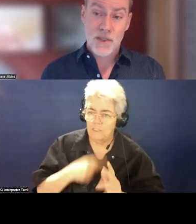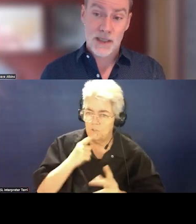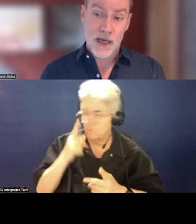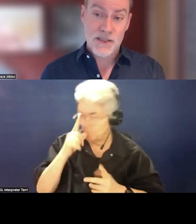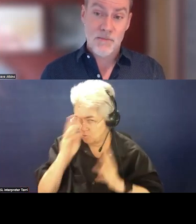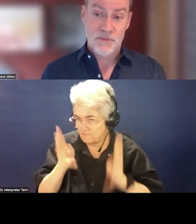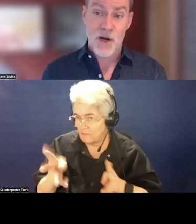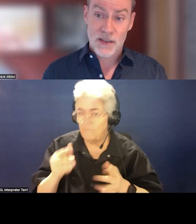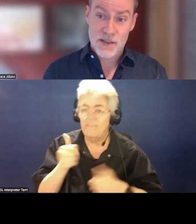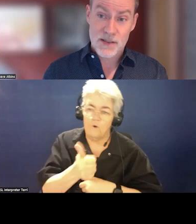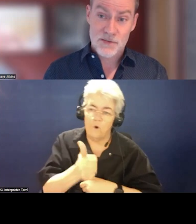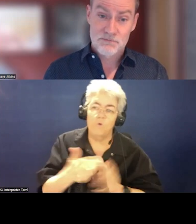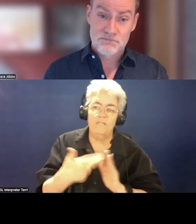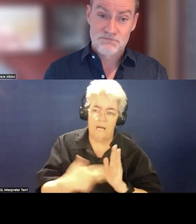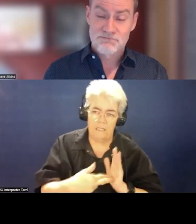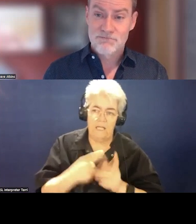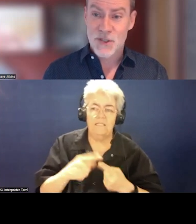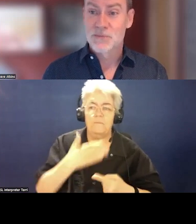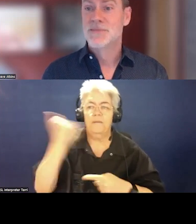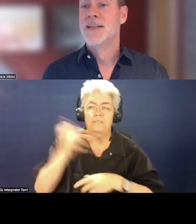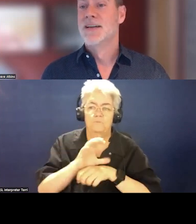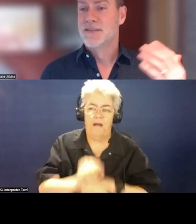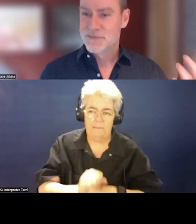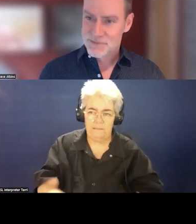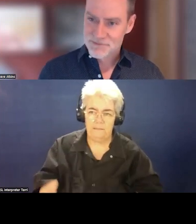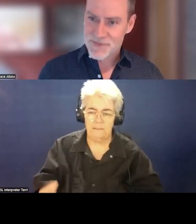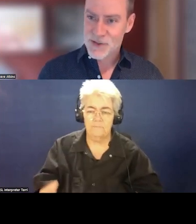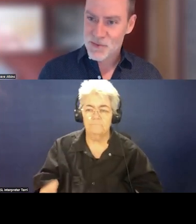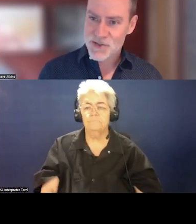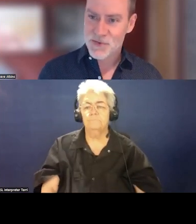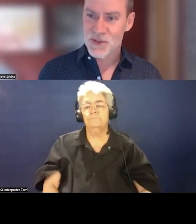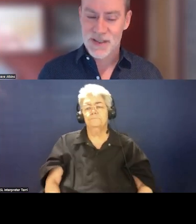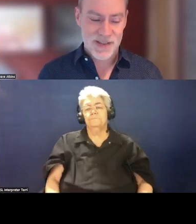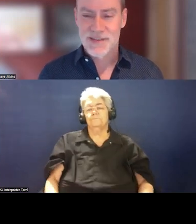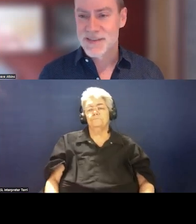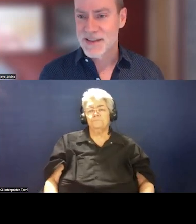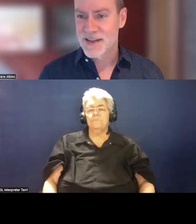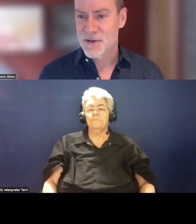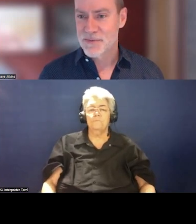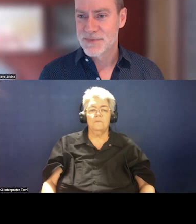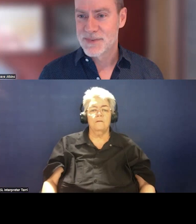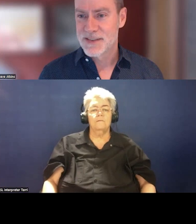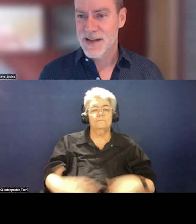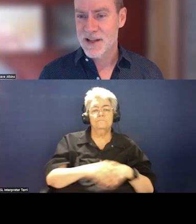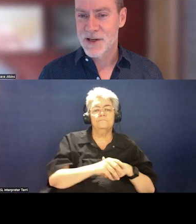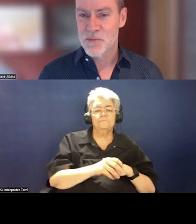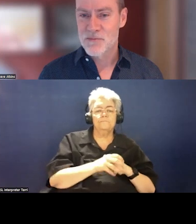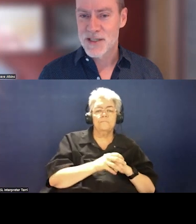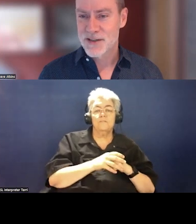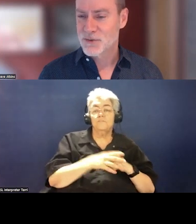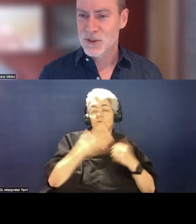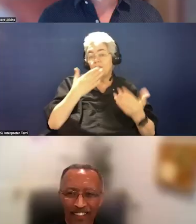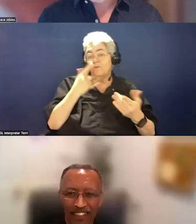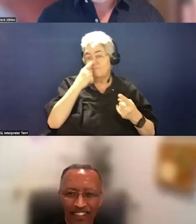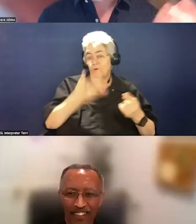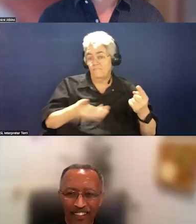own guidelines and best practices. So thank you so much for allowing me to be